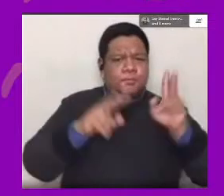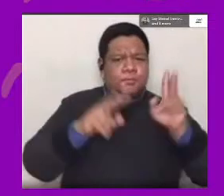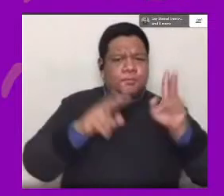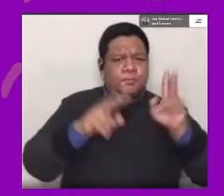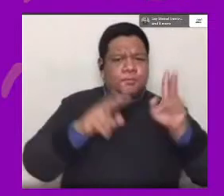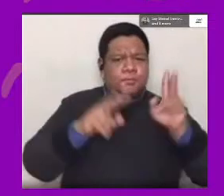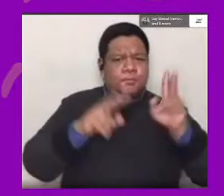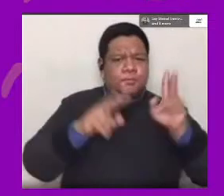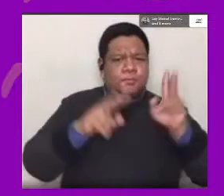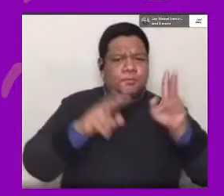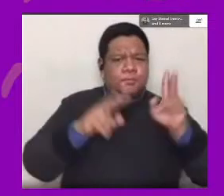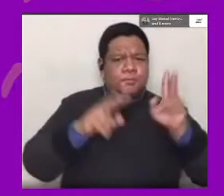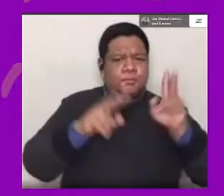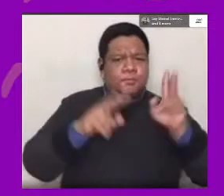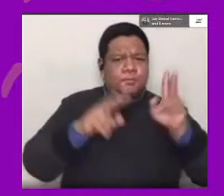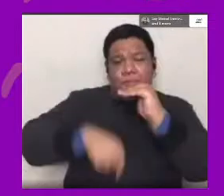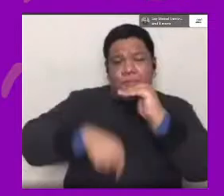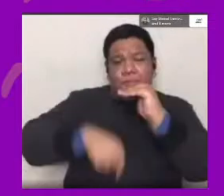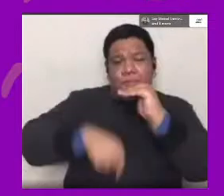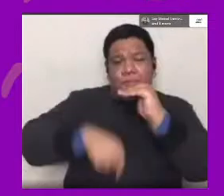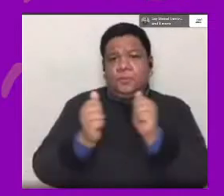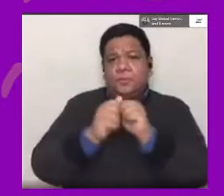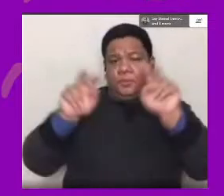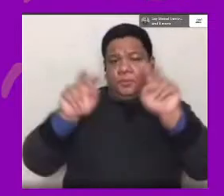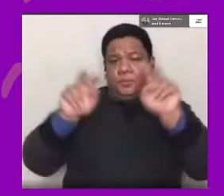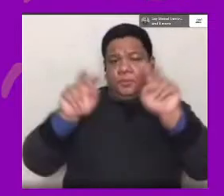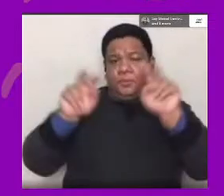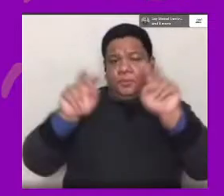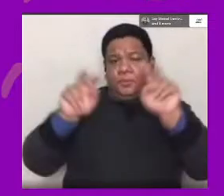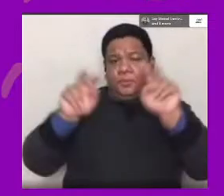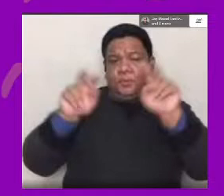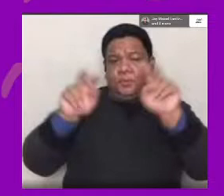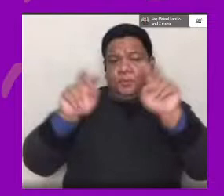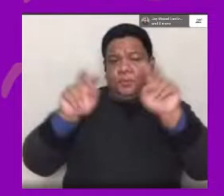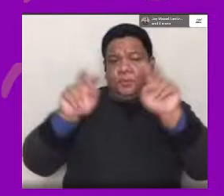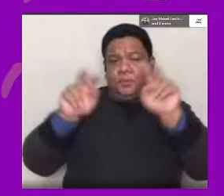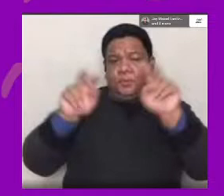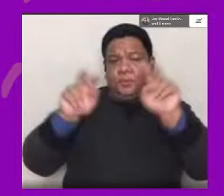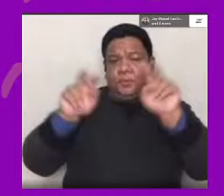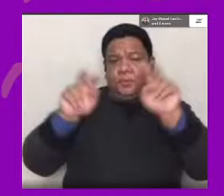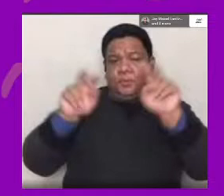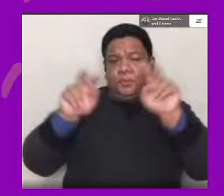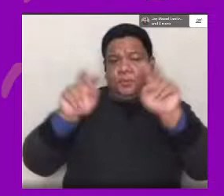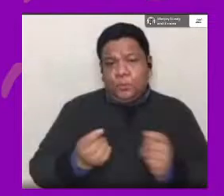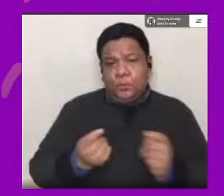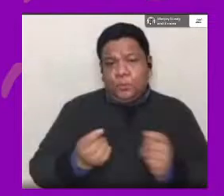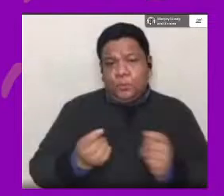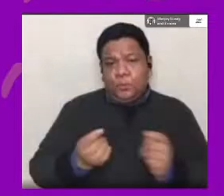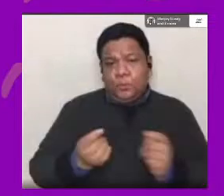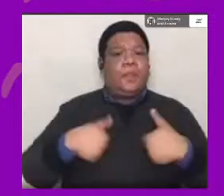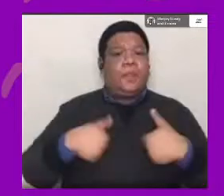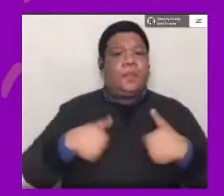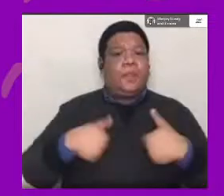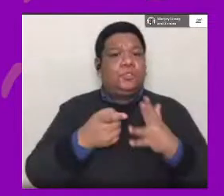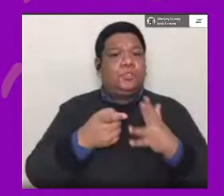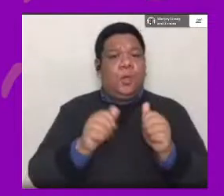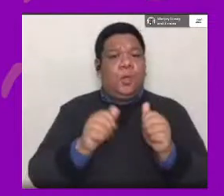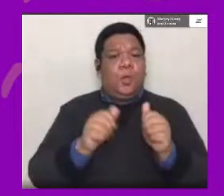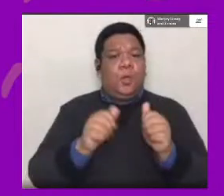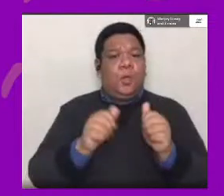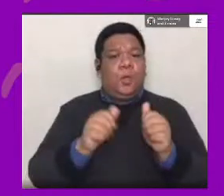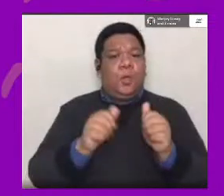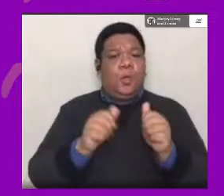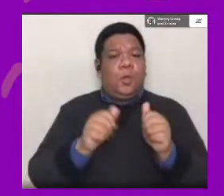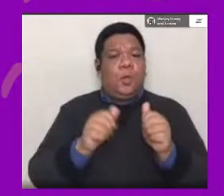in further detail in the context of the work that they each carry out. We're going to begin now with Mr. Alexander